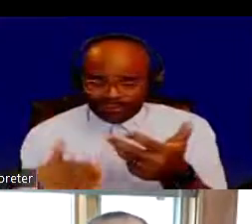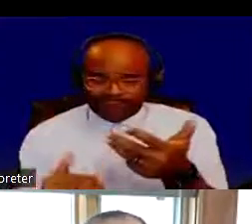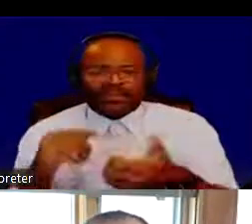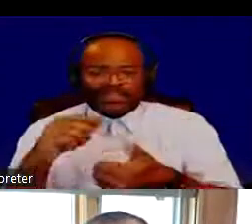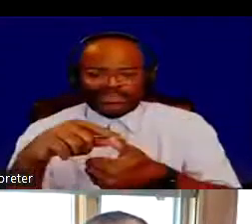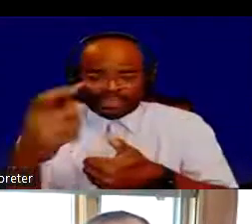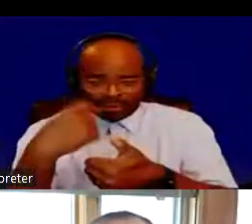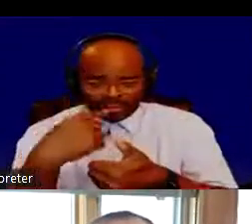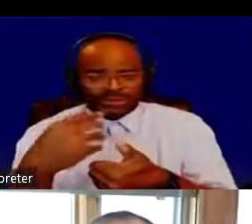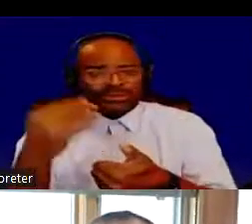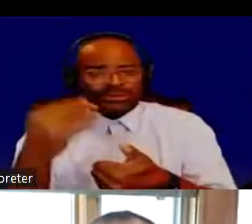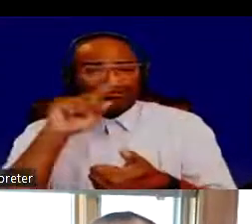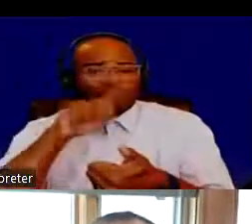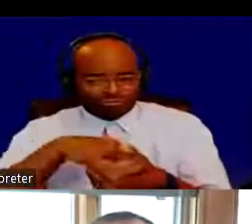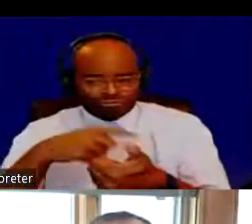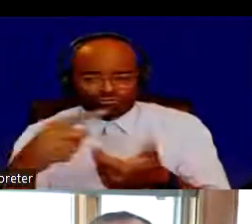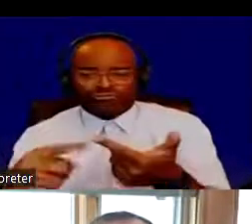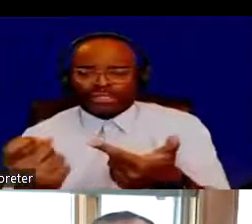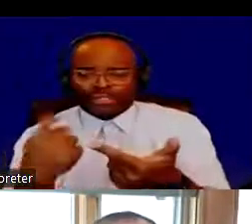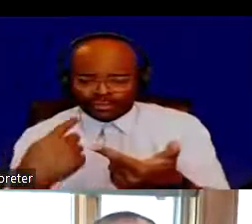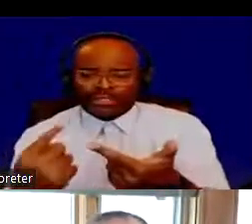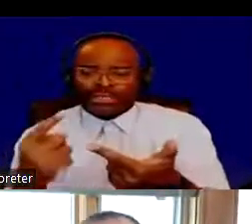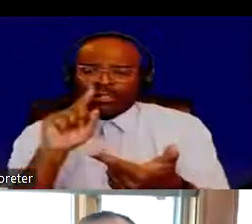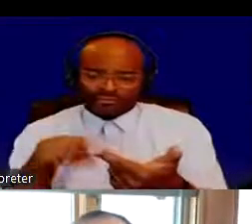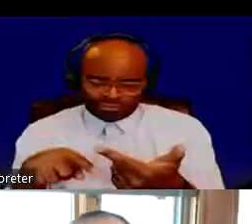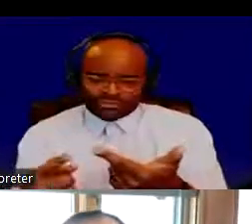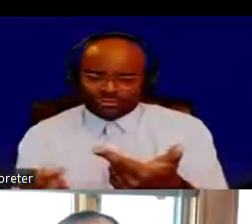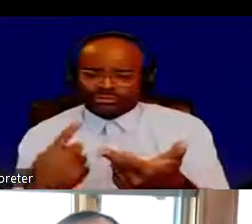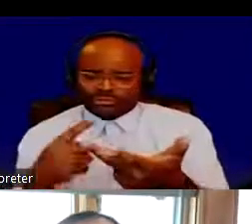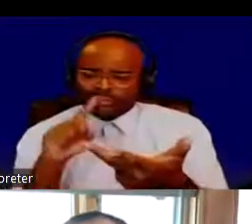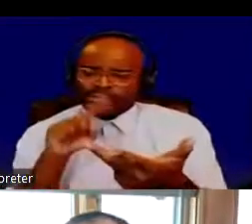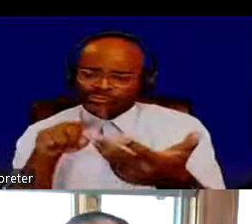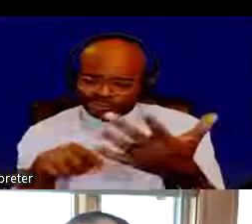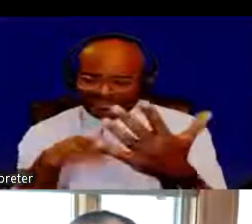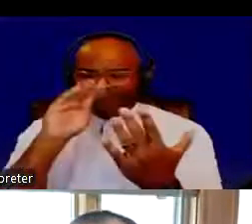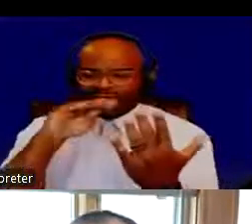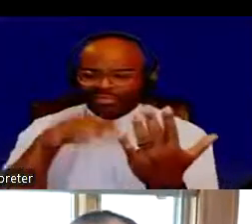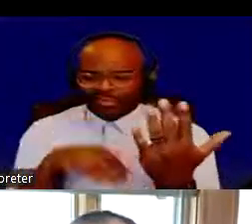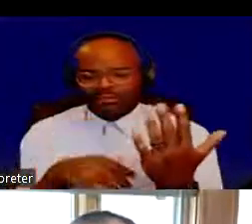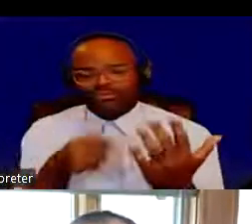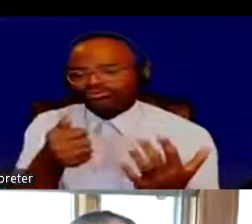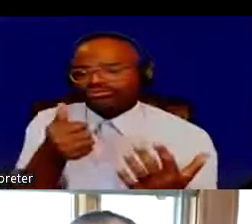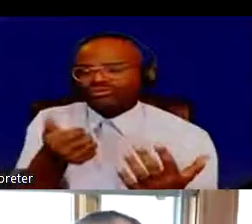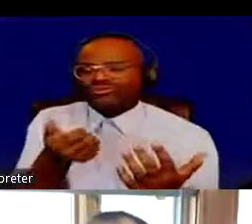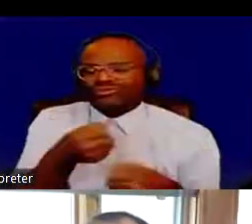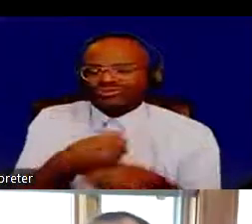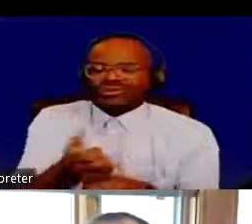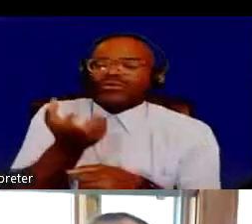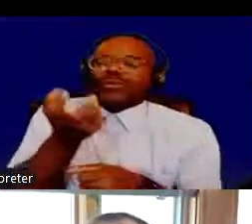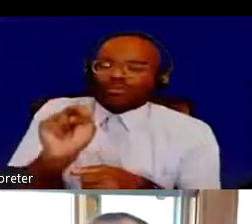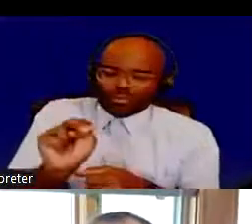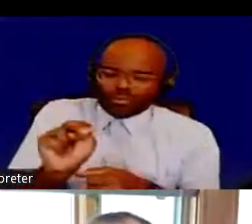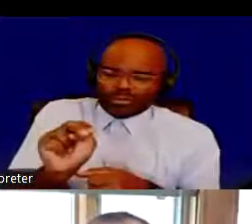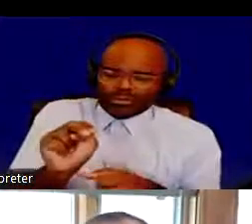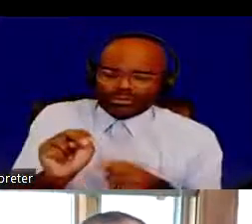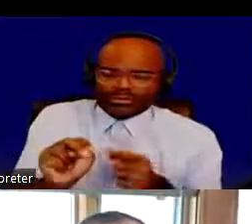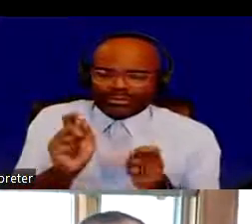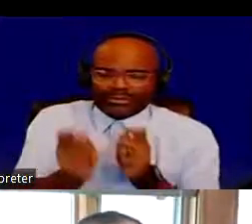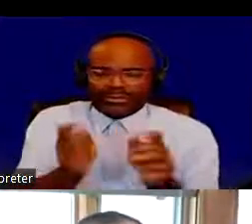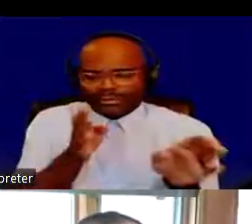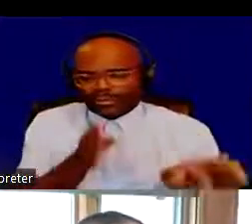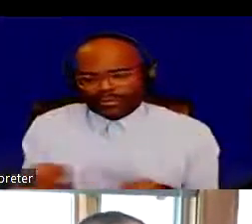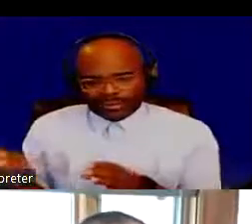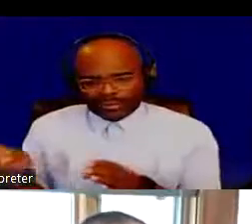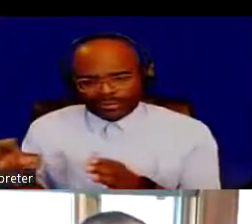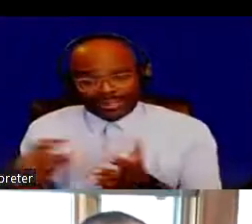prompts, fill in your information, you are by default creating your own adaptation plan. So it's not a series